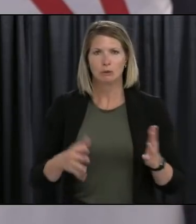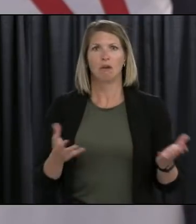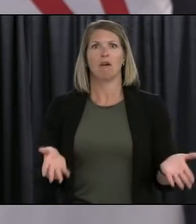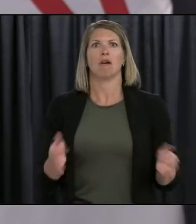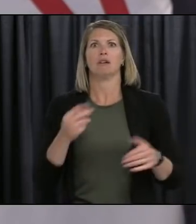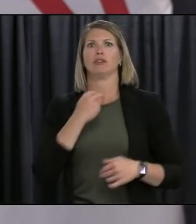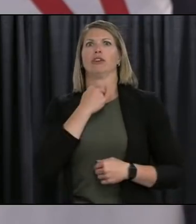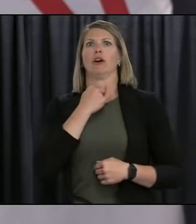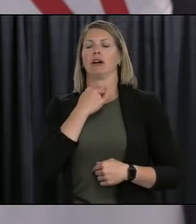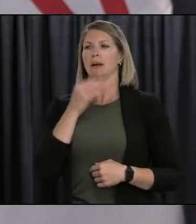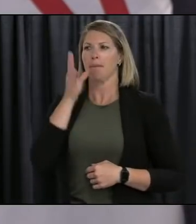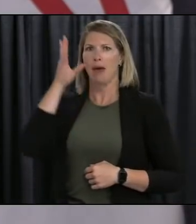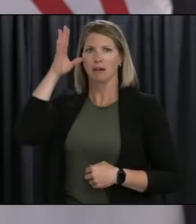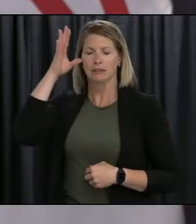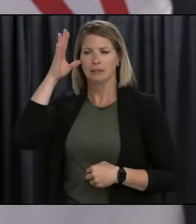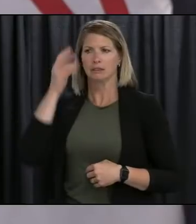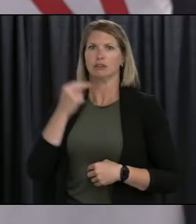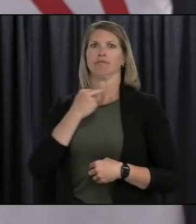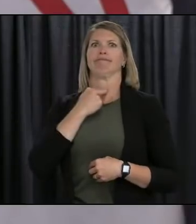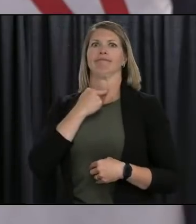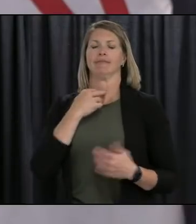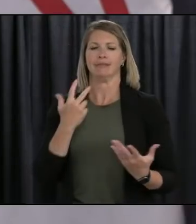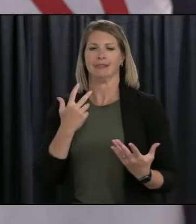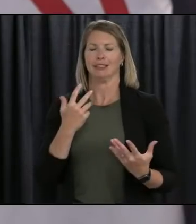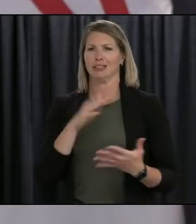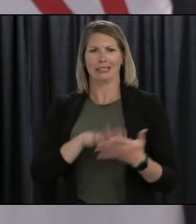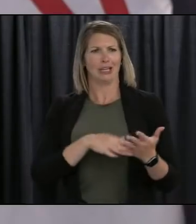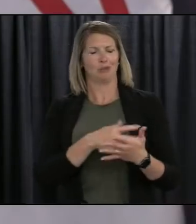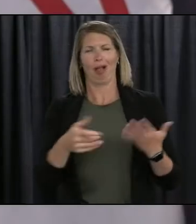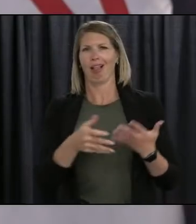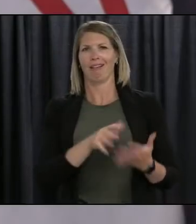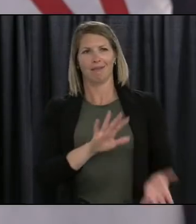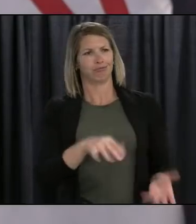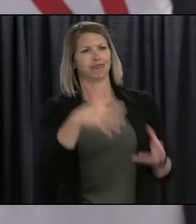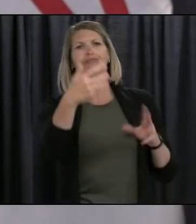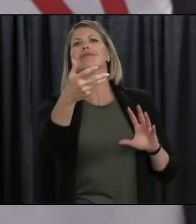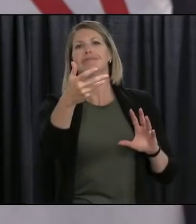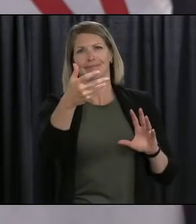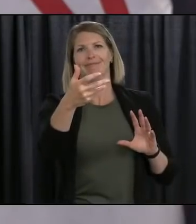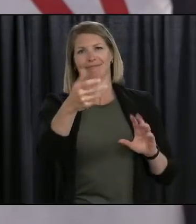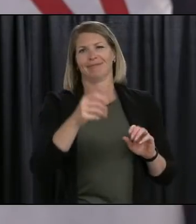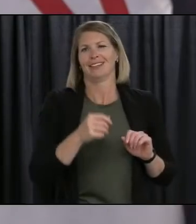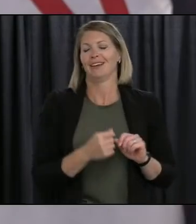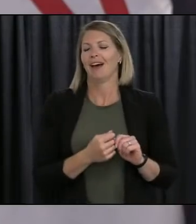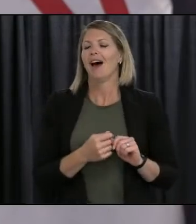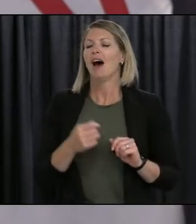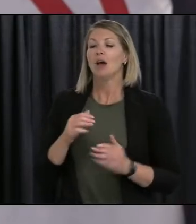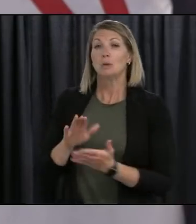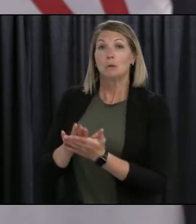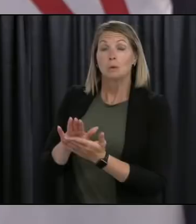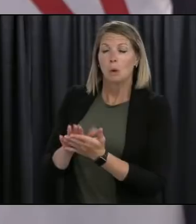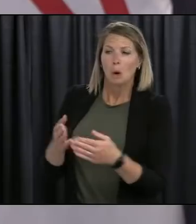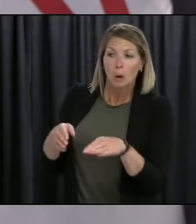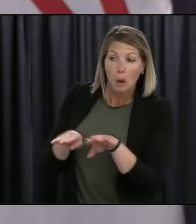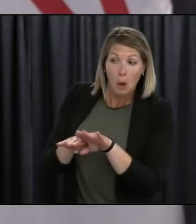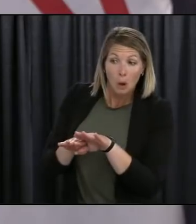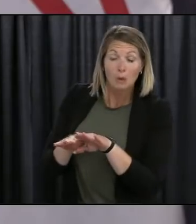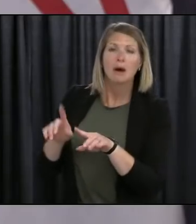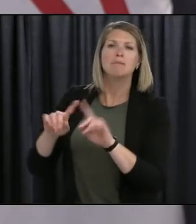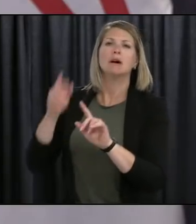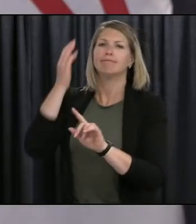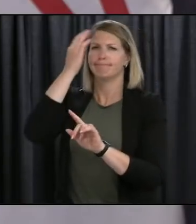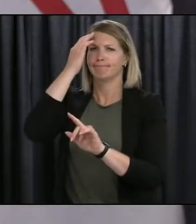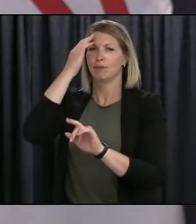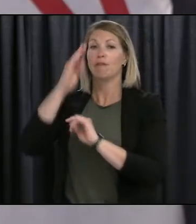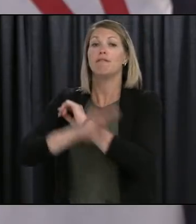those regular family routines. As we know, school closures can impact physical and also impact mental health